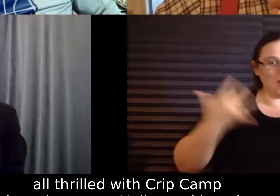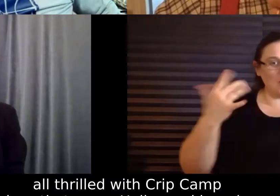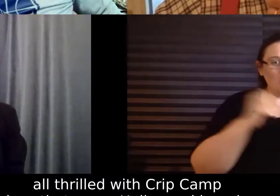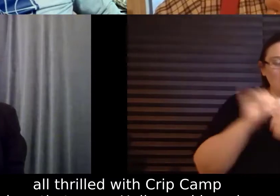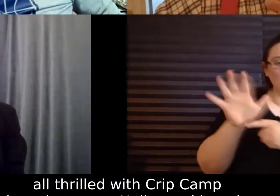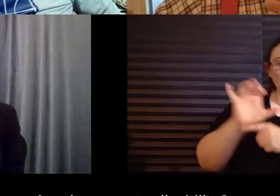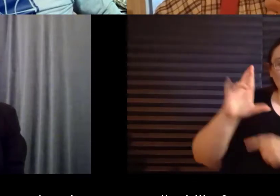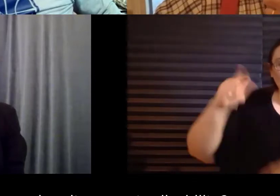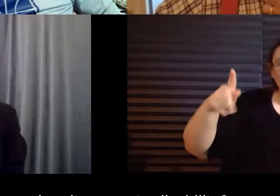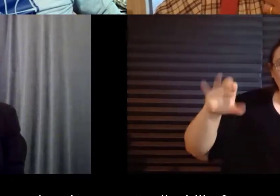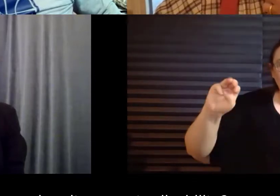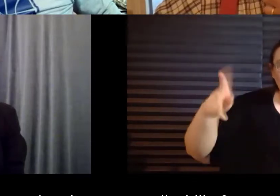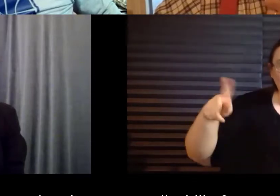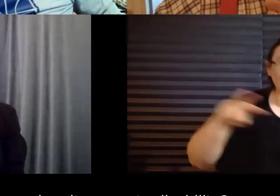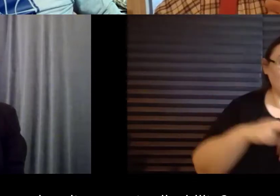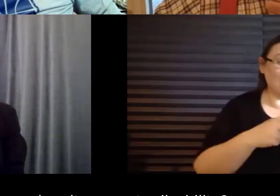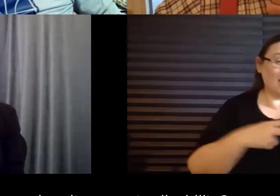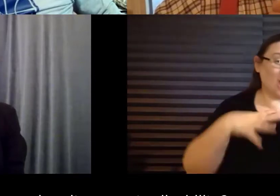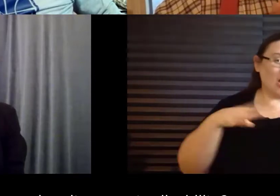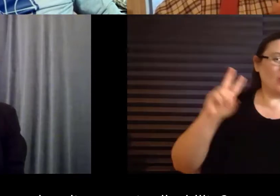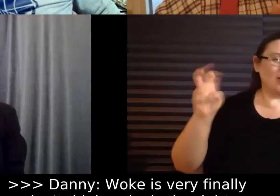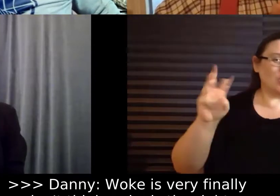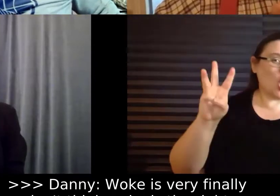mean Hollywood is woke when it comes to accessibility?